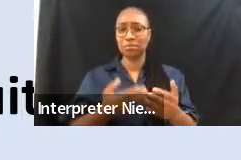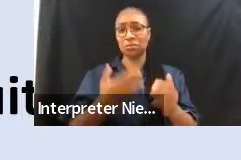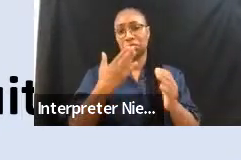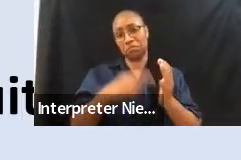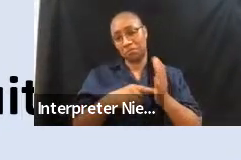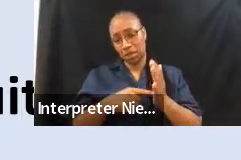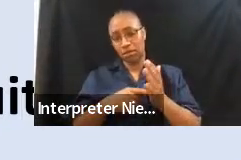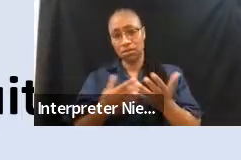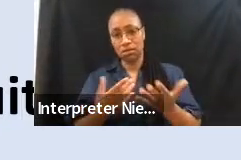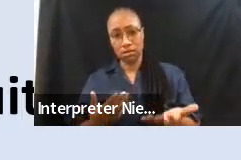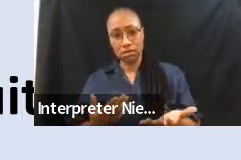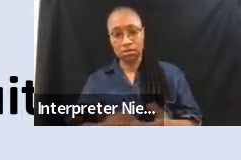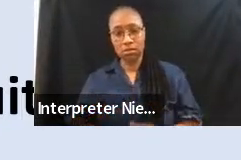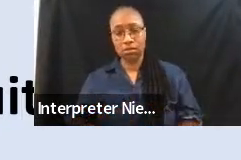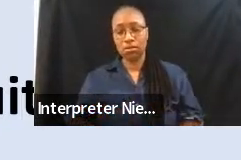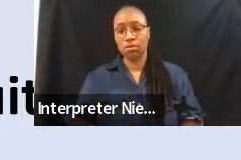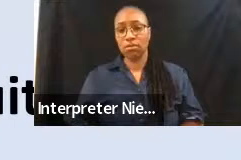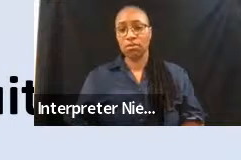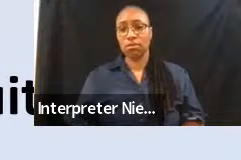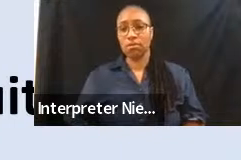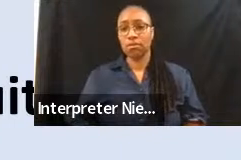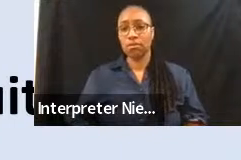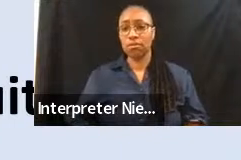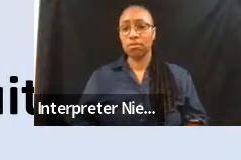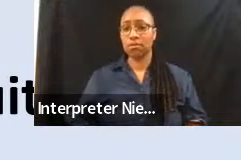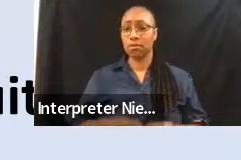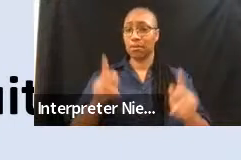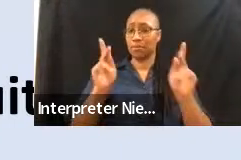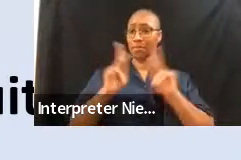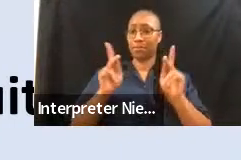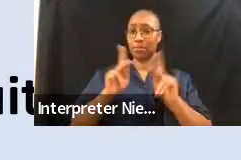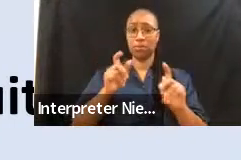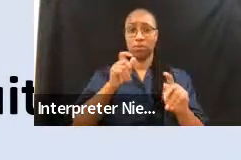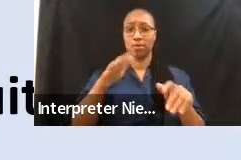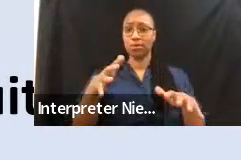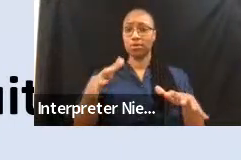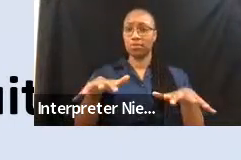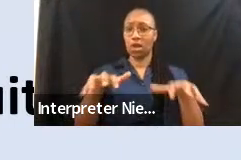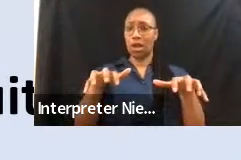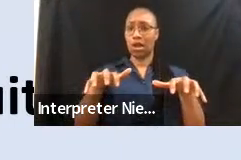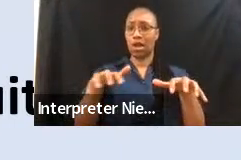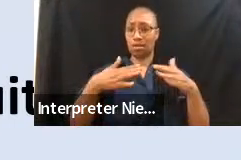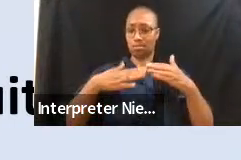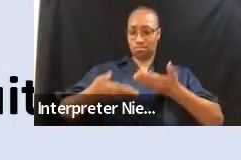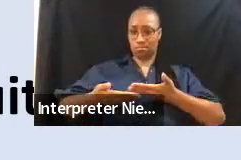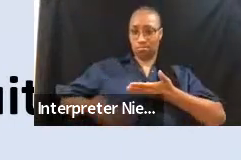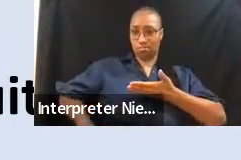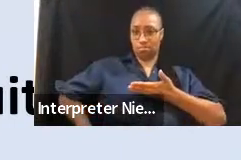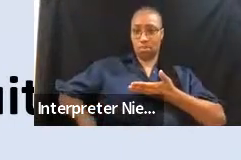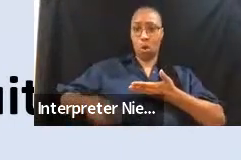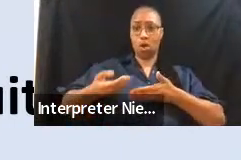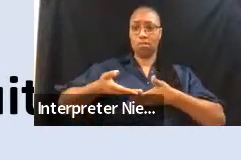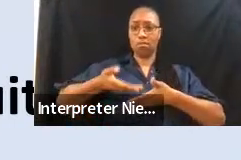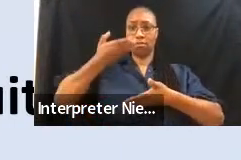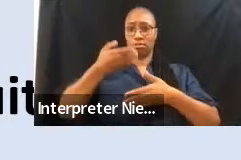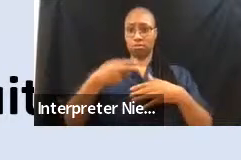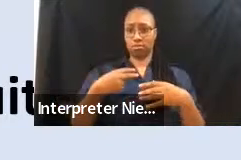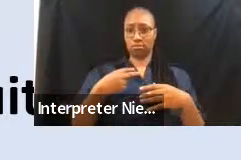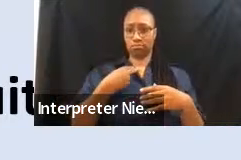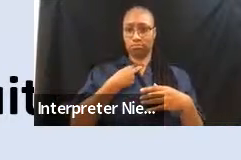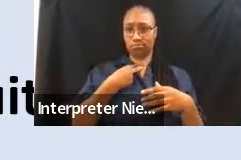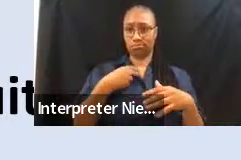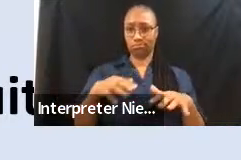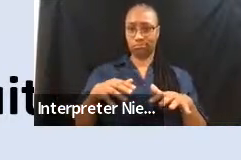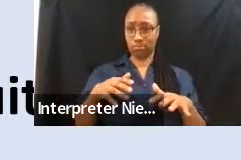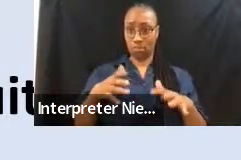People with paralysis and mobility disabilities are more likely not to have had a thorough annual physical, not